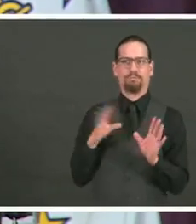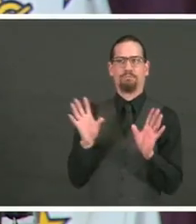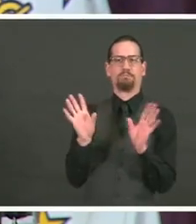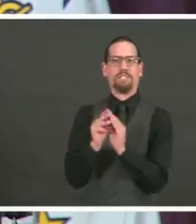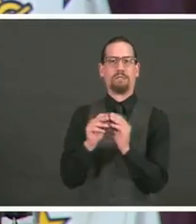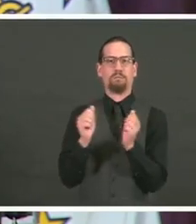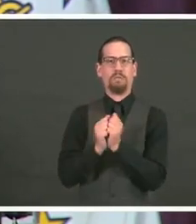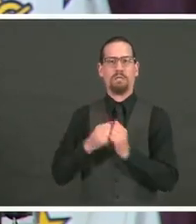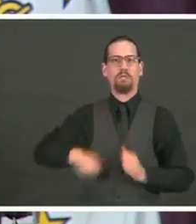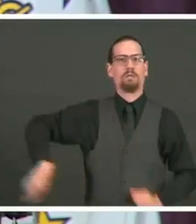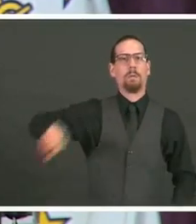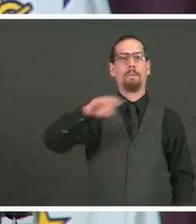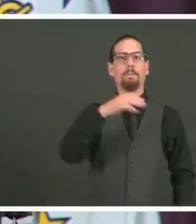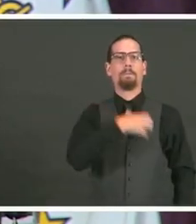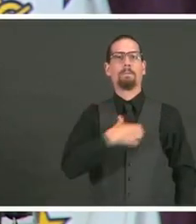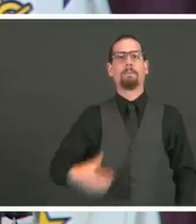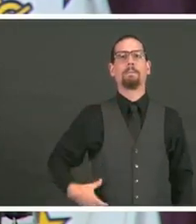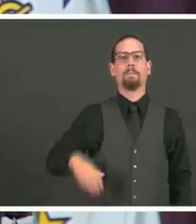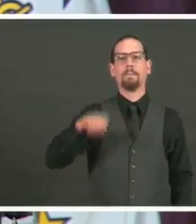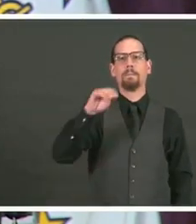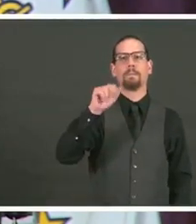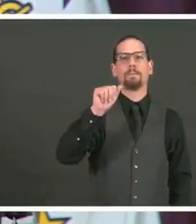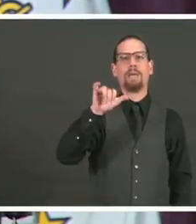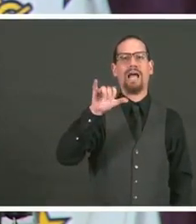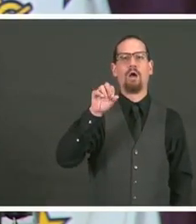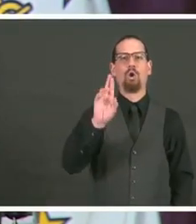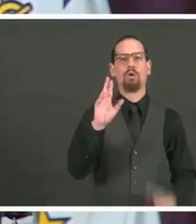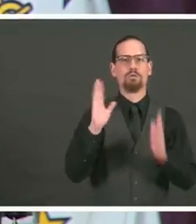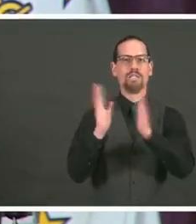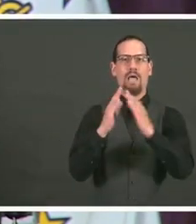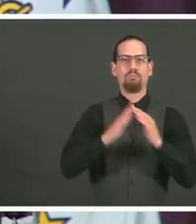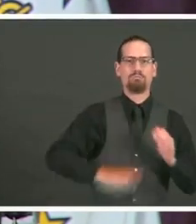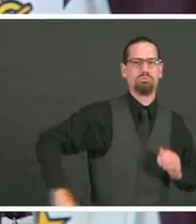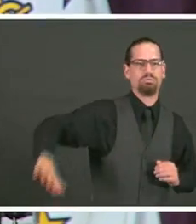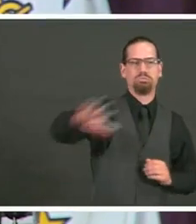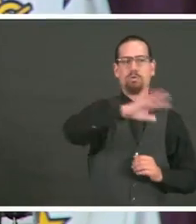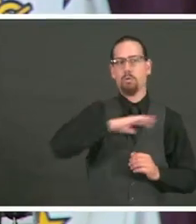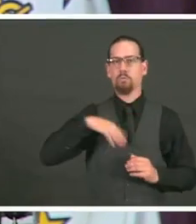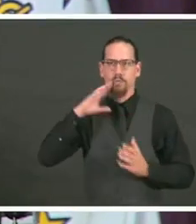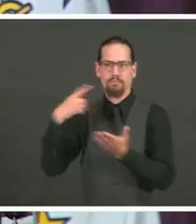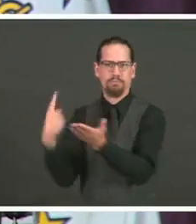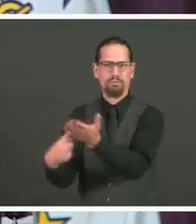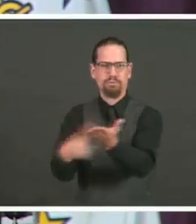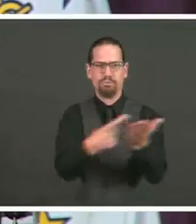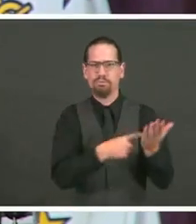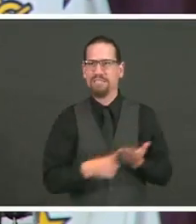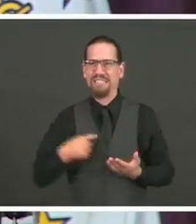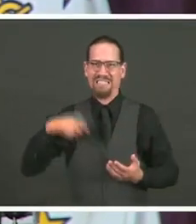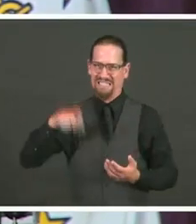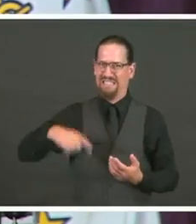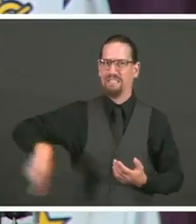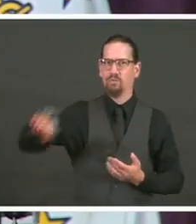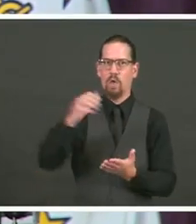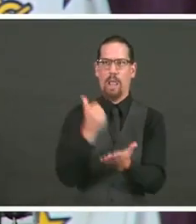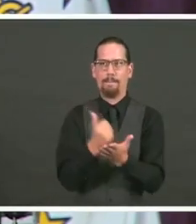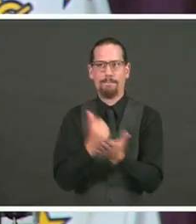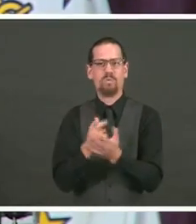well. Mayors are on the front lines of this. They're doing a good job. But we're going to be asking the mayors to really